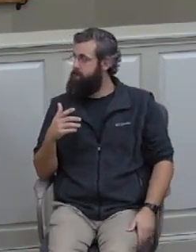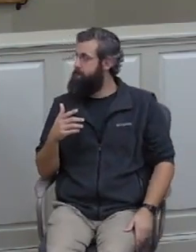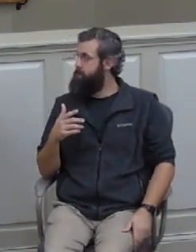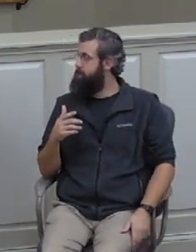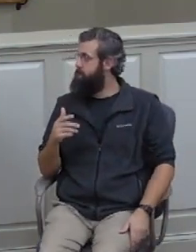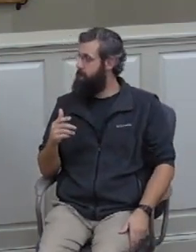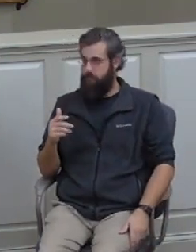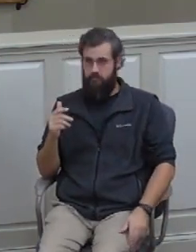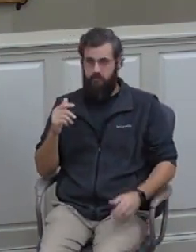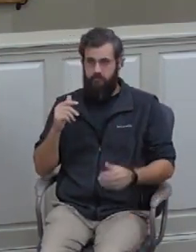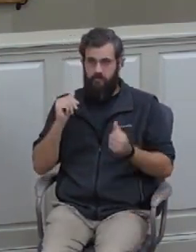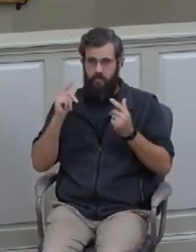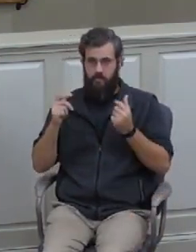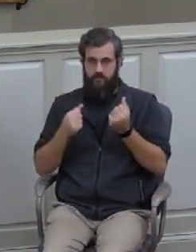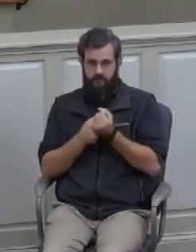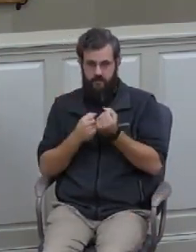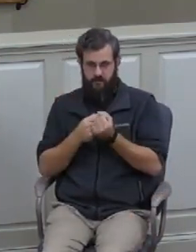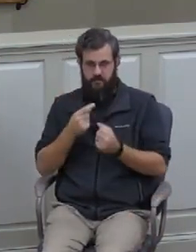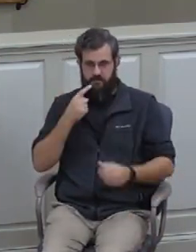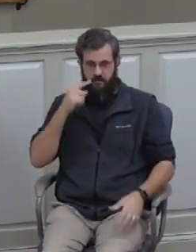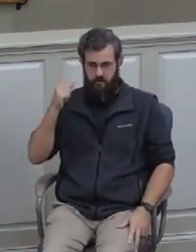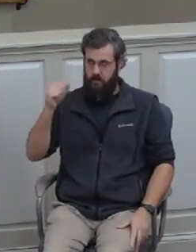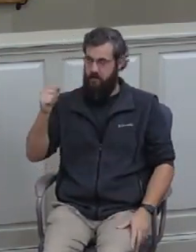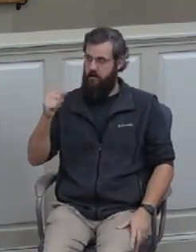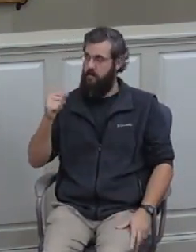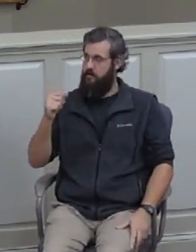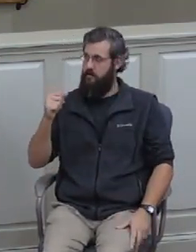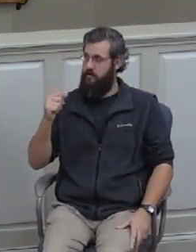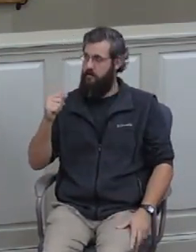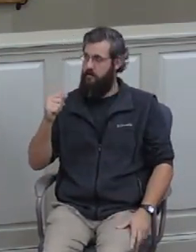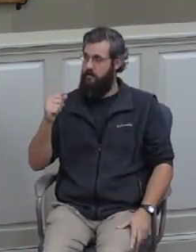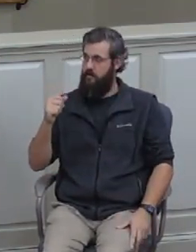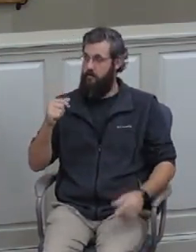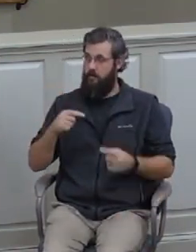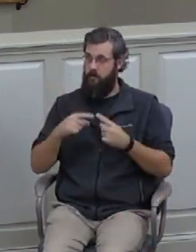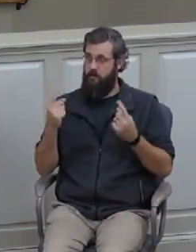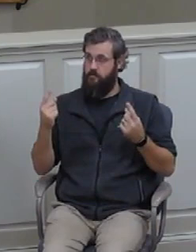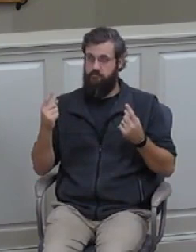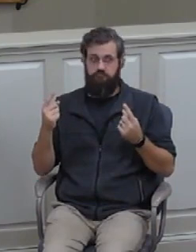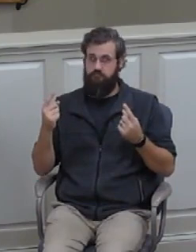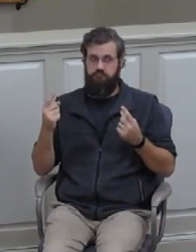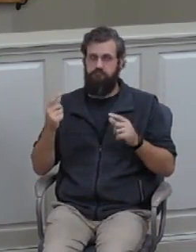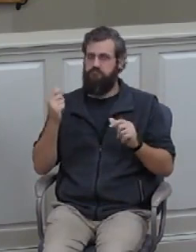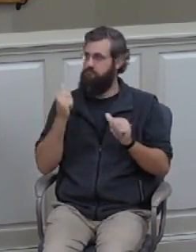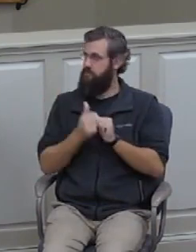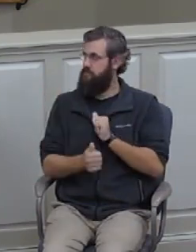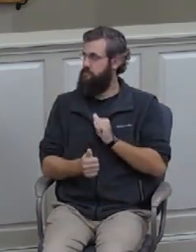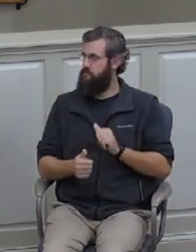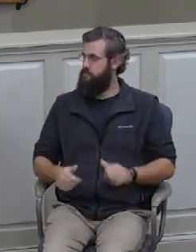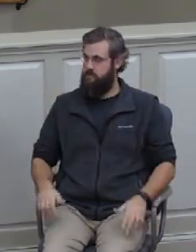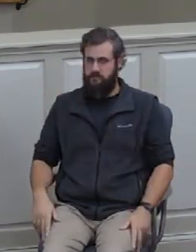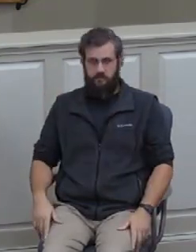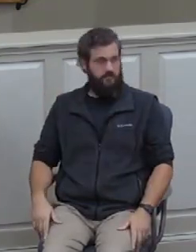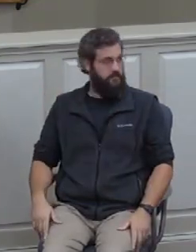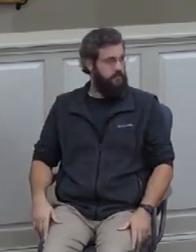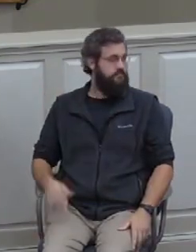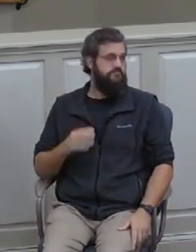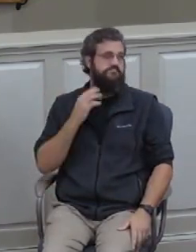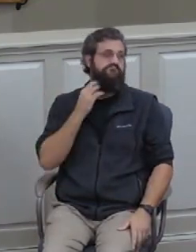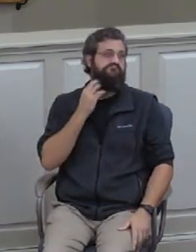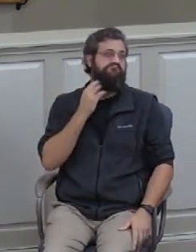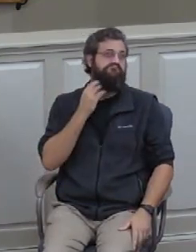All in favor of the motion, say aye. Aye. Opposed, like sign. Motion carries. And thanks Mr. for